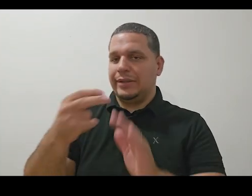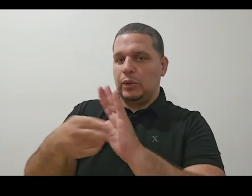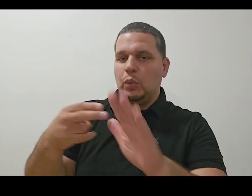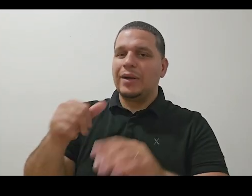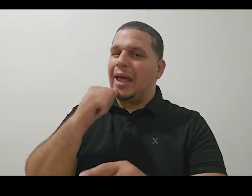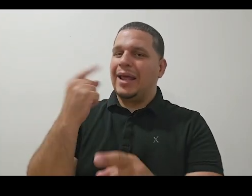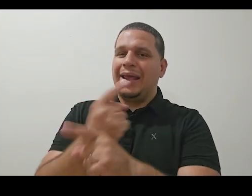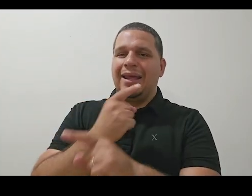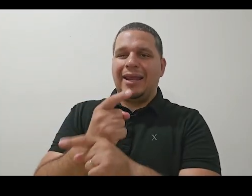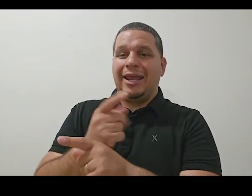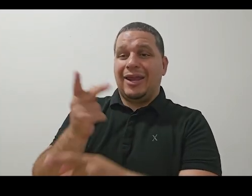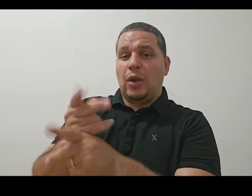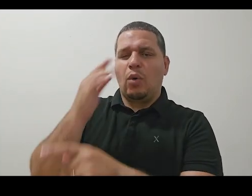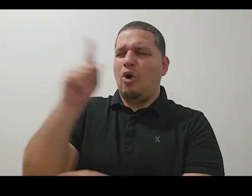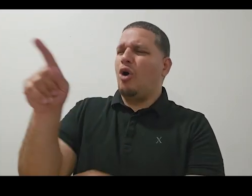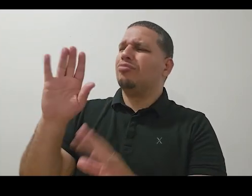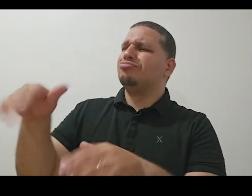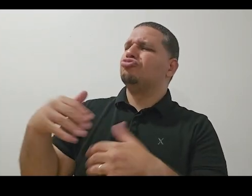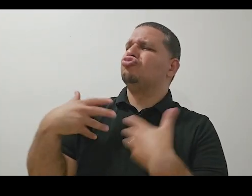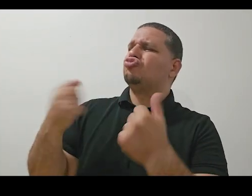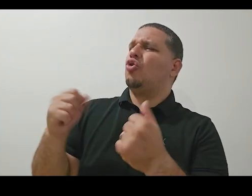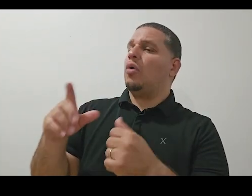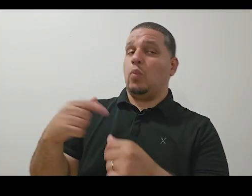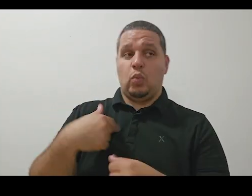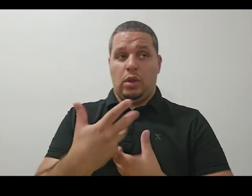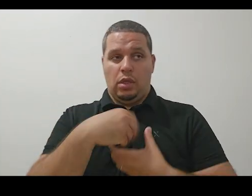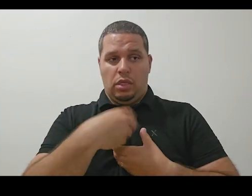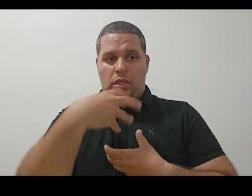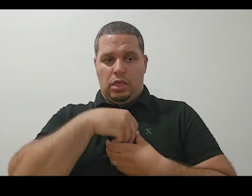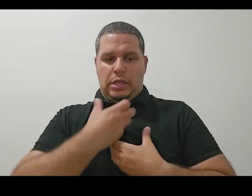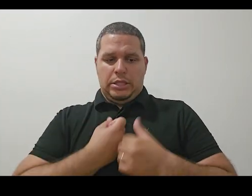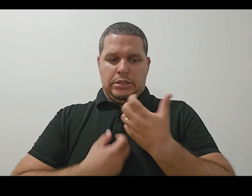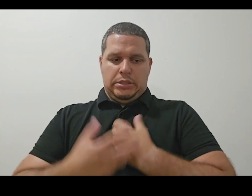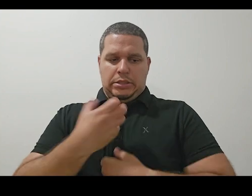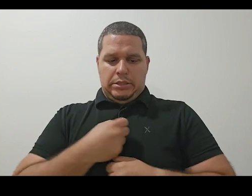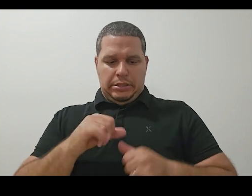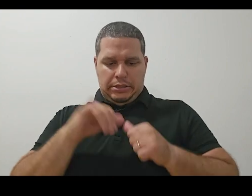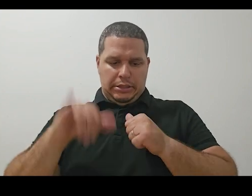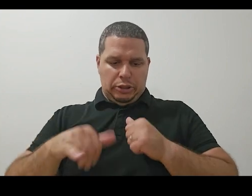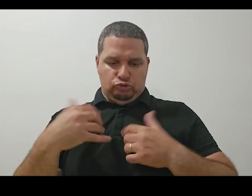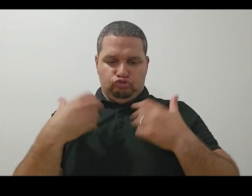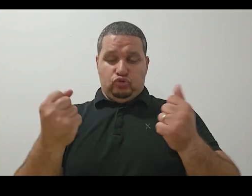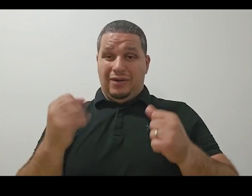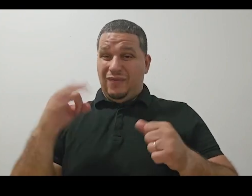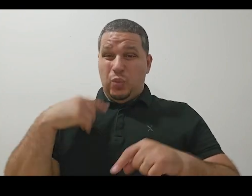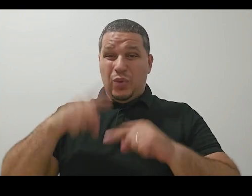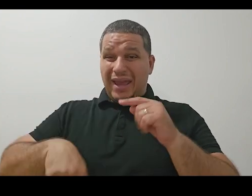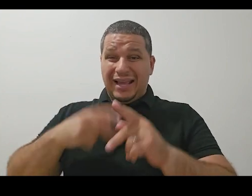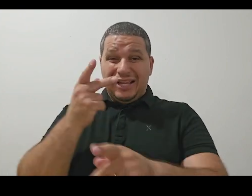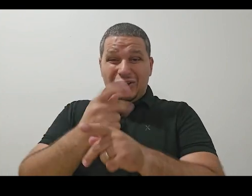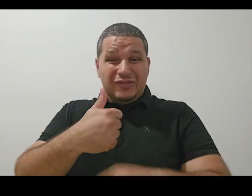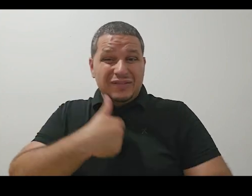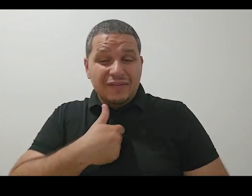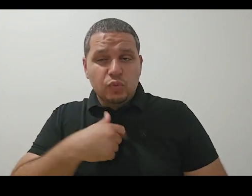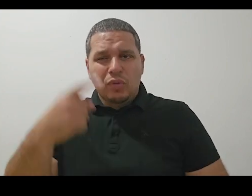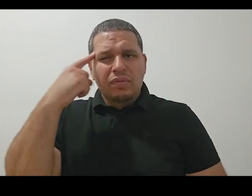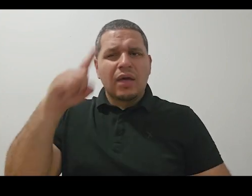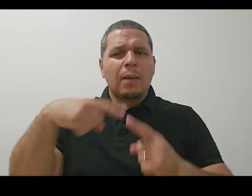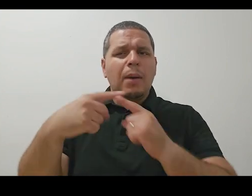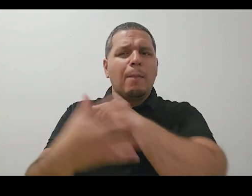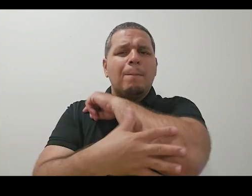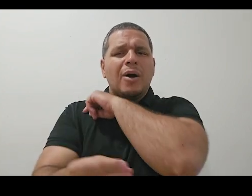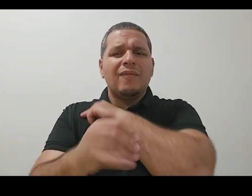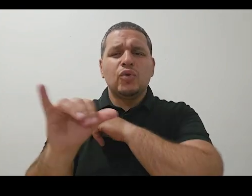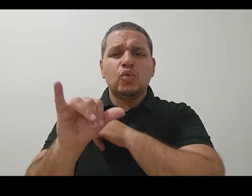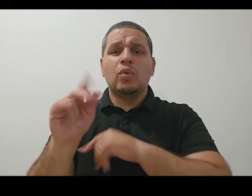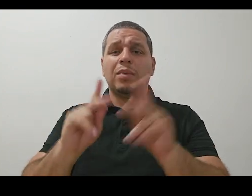people are telling us to be strong. And so we're trying to internalize it and to stay strong. And if we can't care for the vulnerable, and also when we think about poverty, many of us people in our